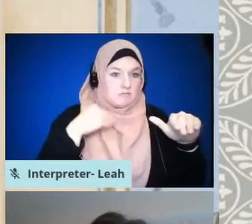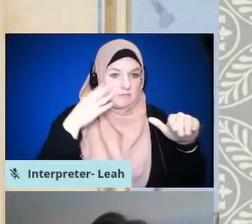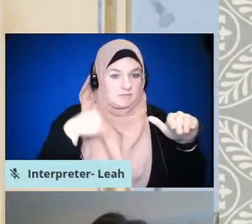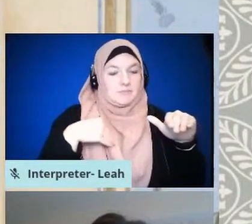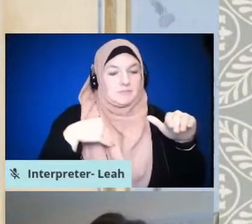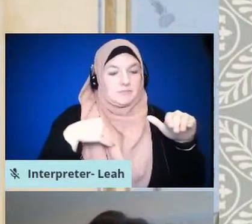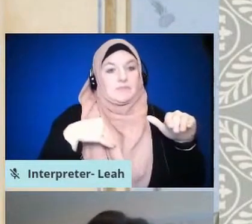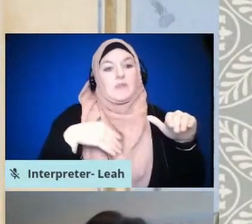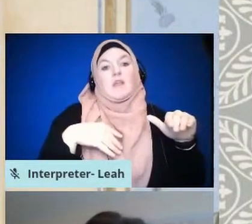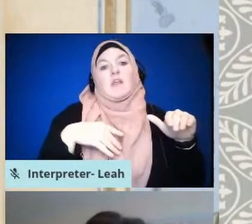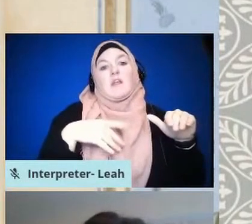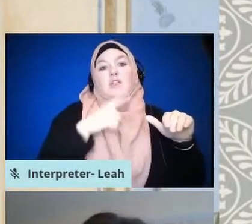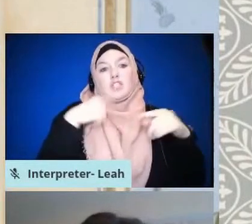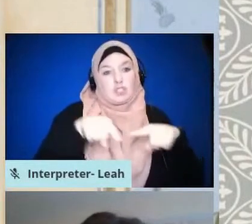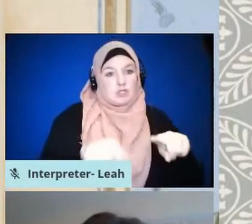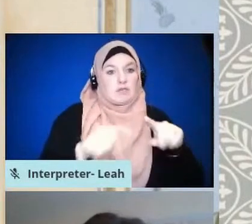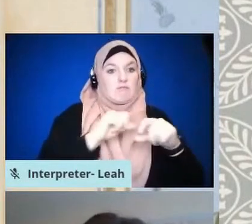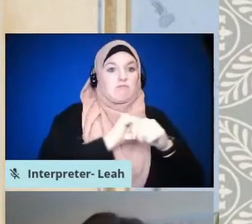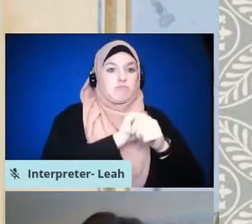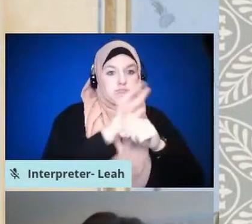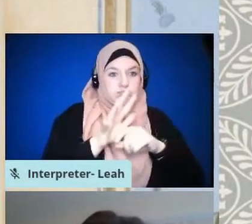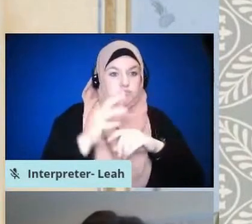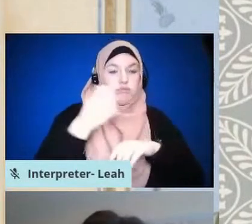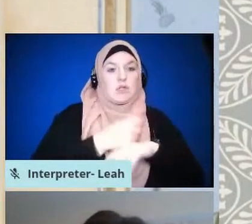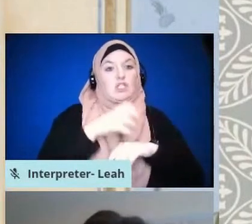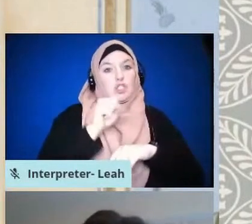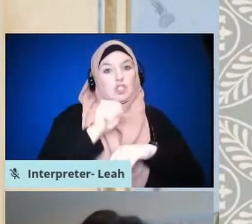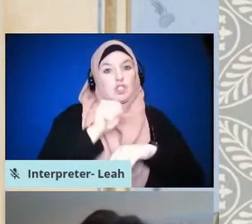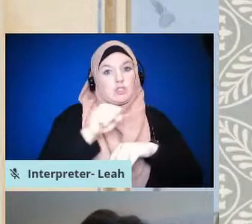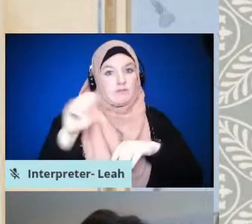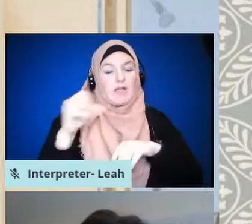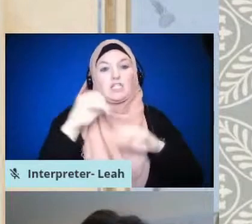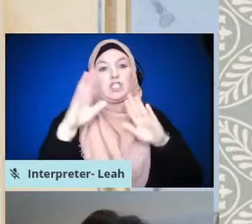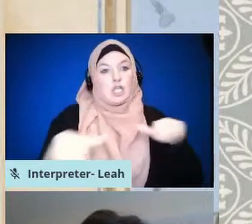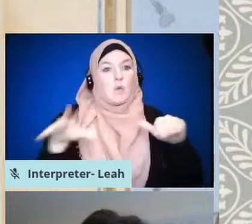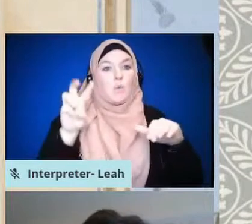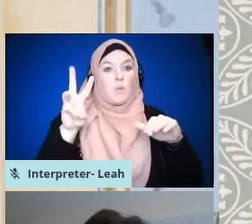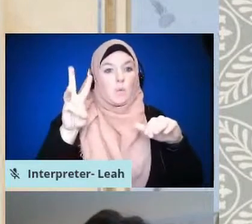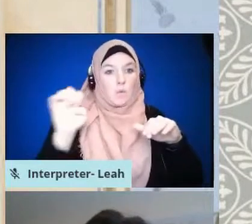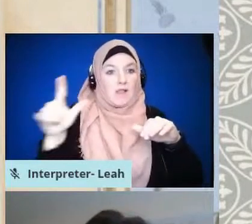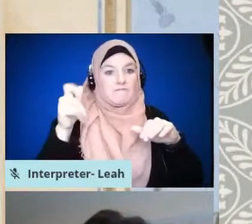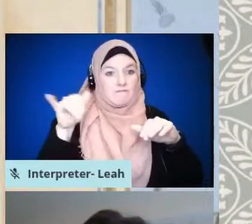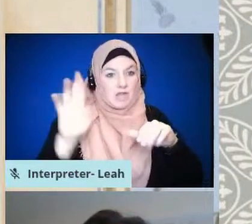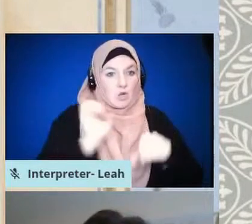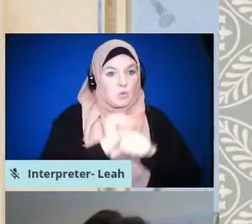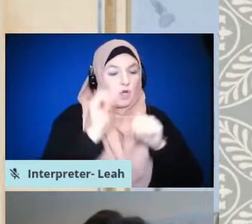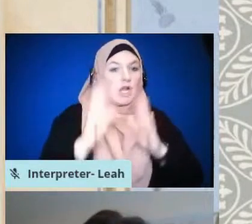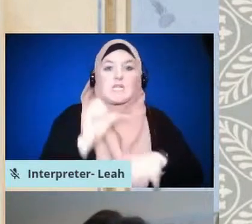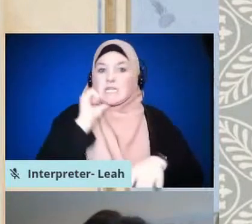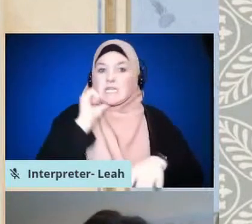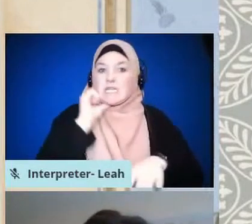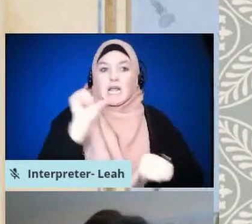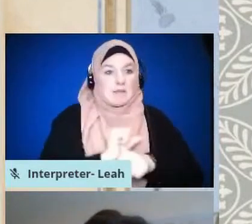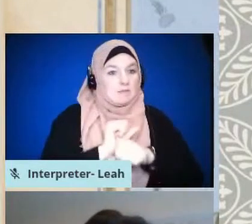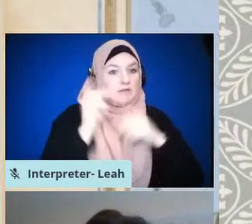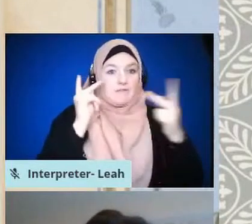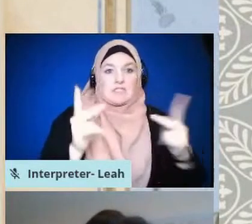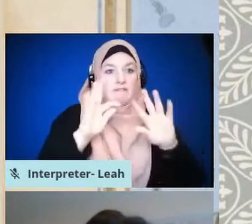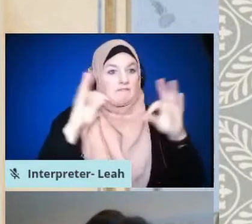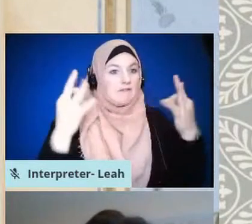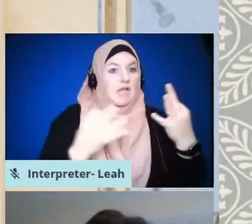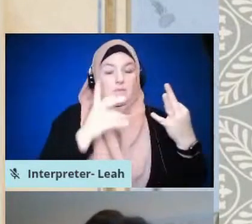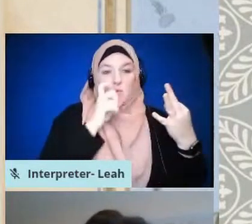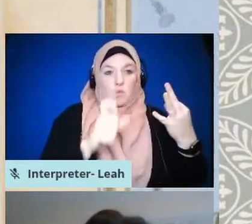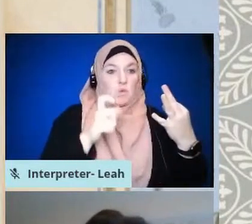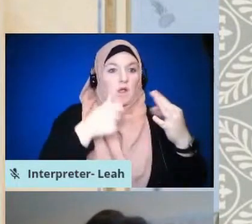experiences. During the pandemic lockdown, social services and child welfare workers were unable to visit families who were